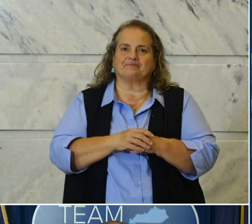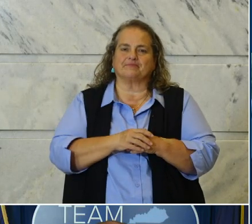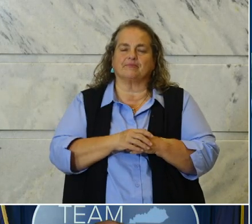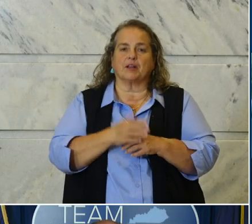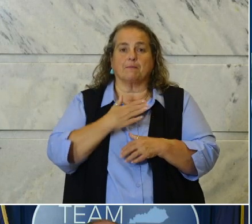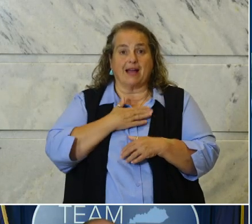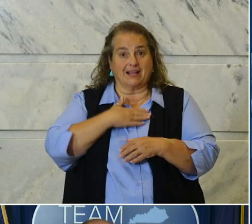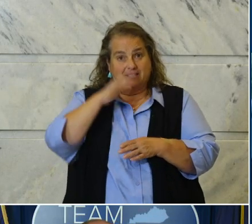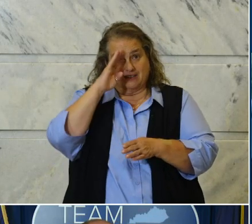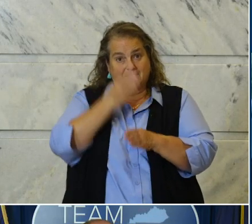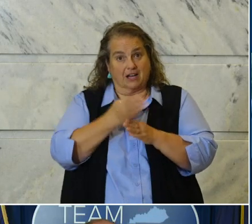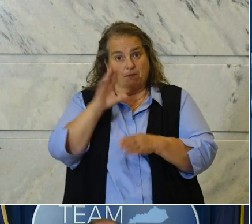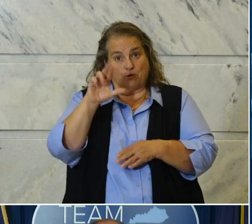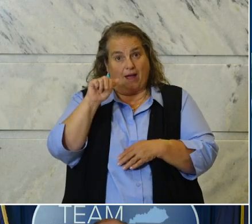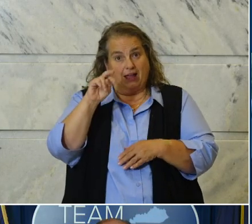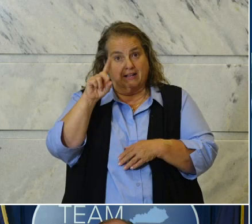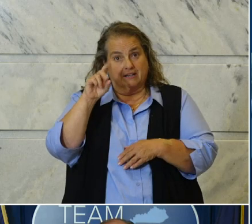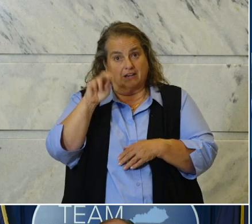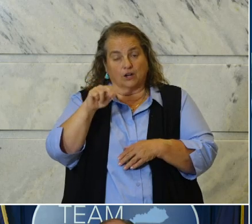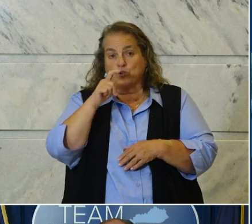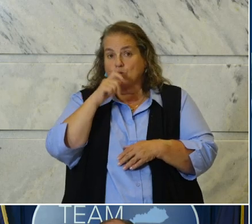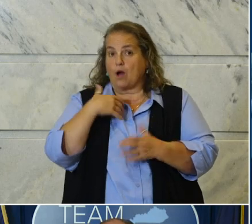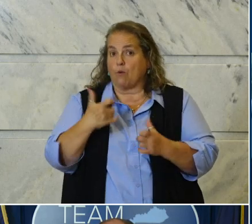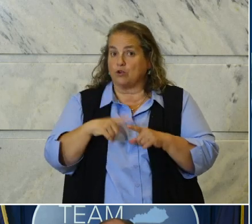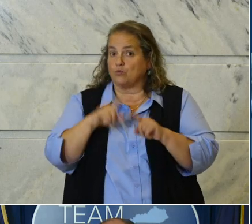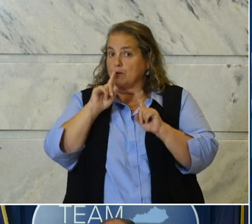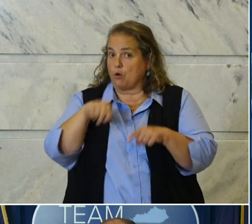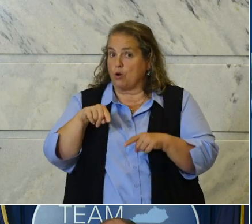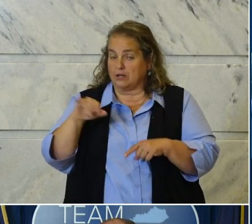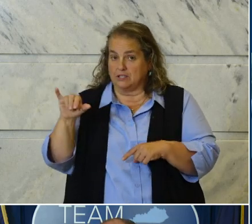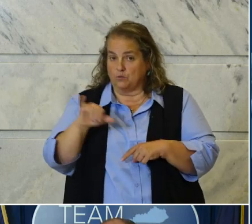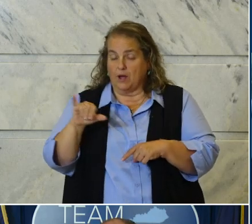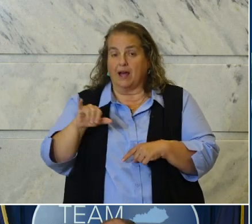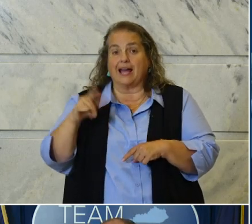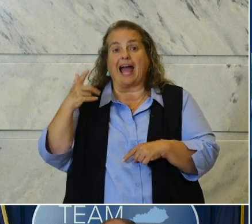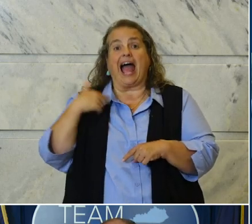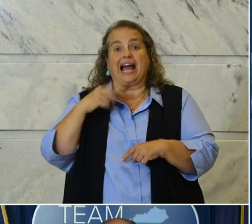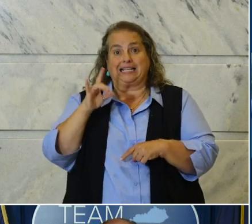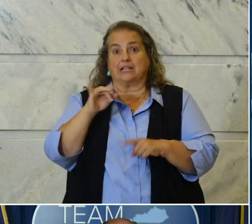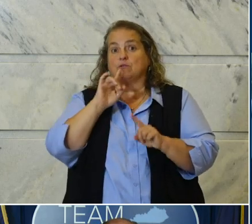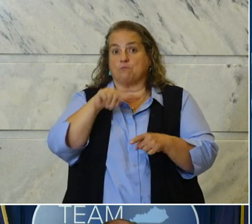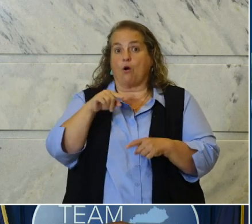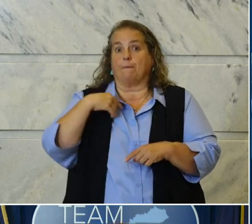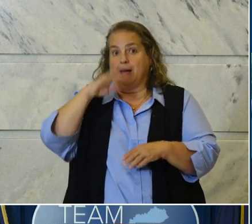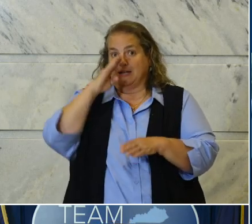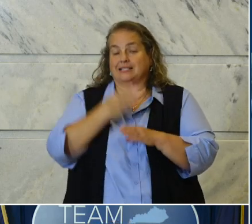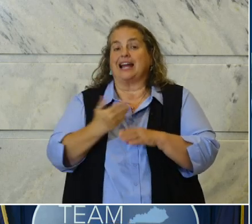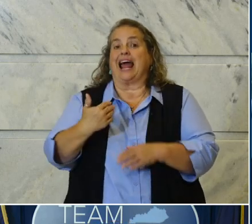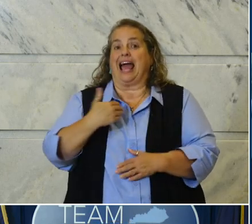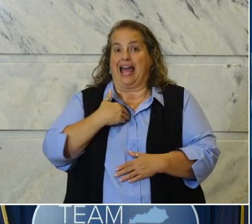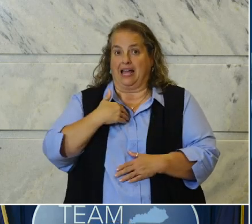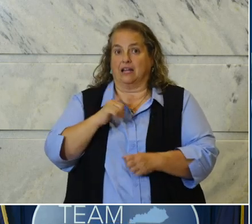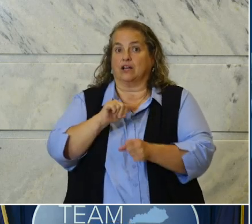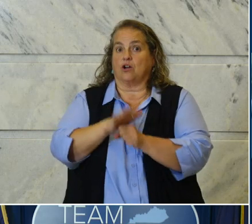My son Brandon, who I want to report on as well, I reported that he had tested positive